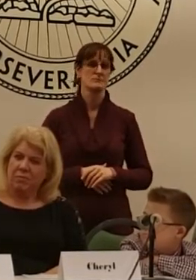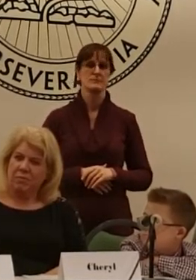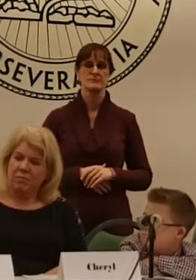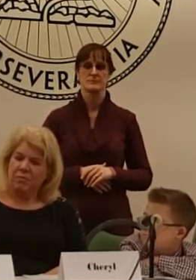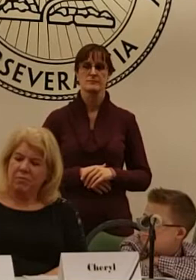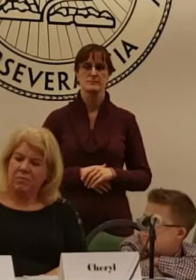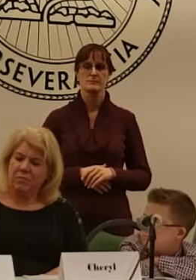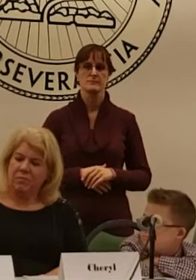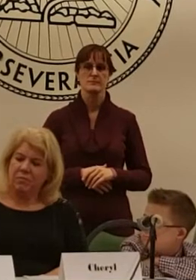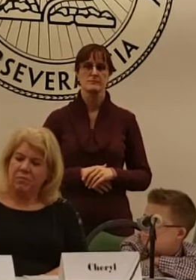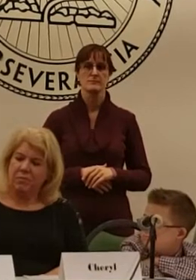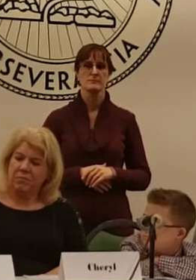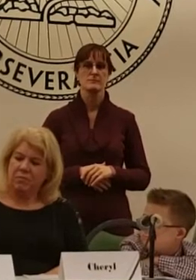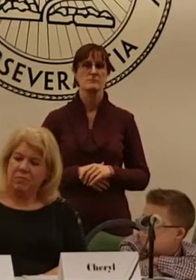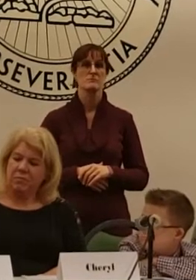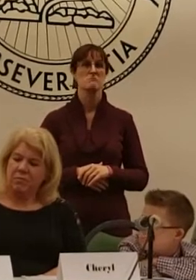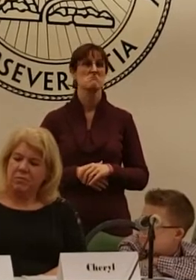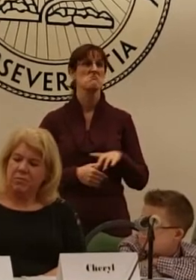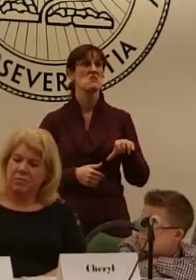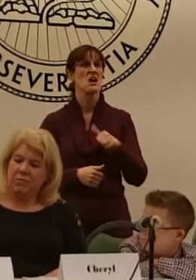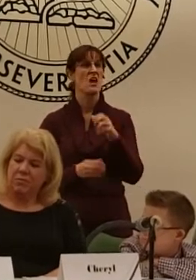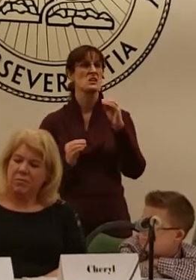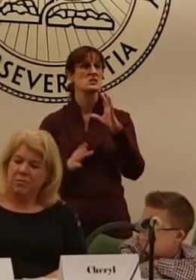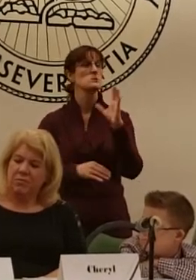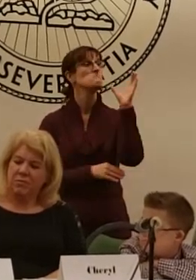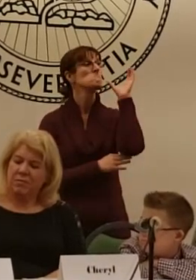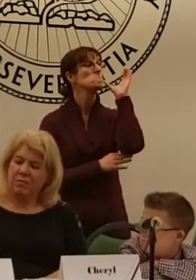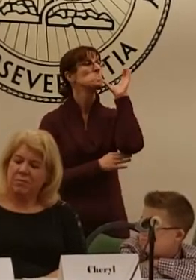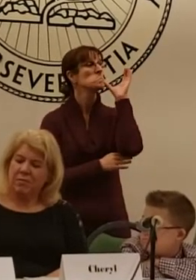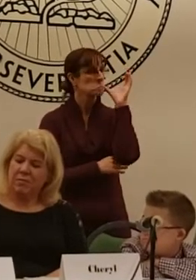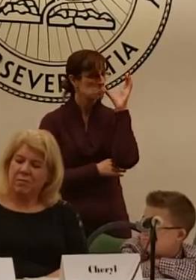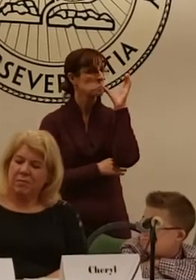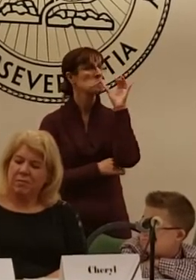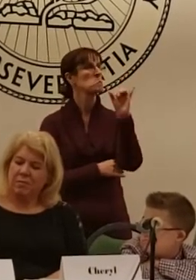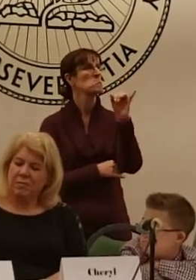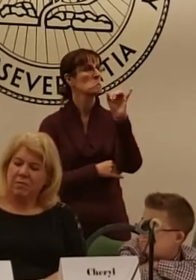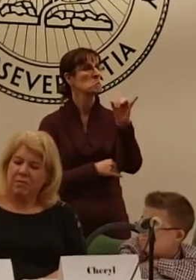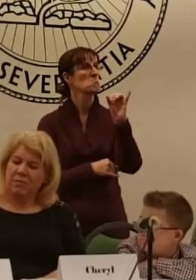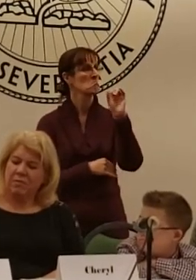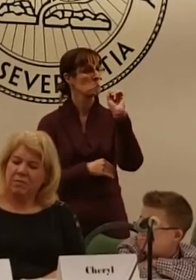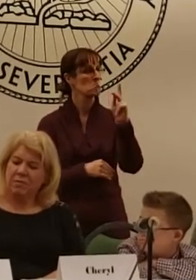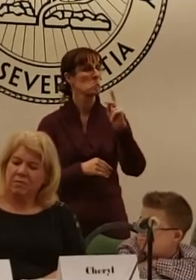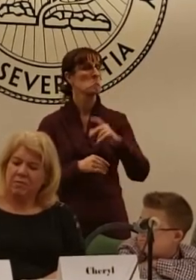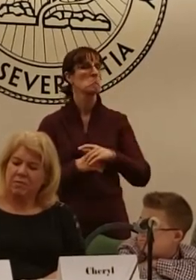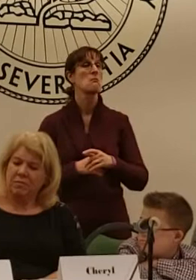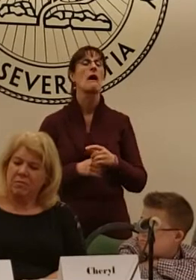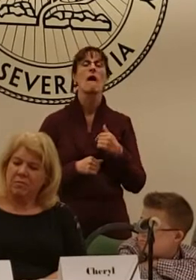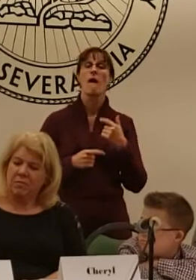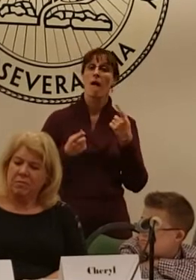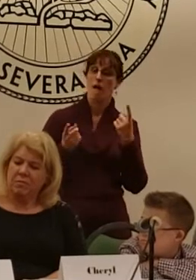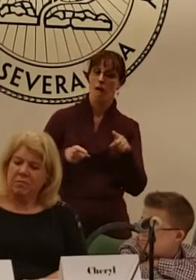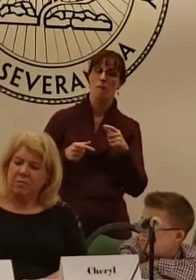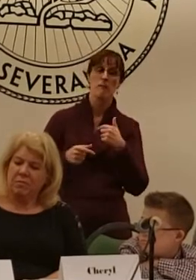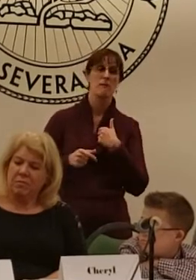They listened to her and I went to